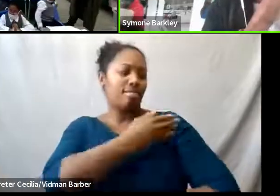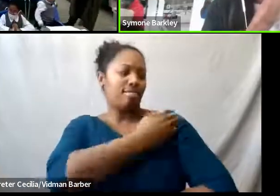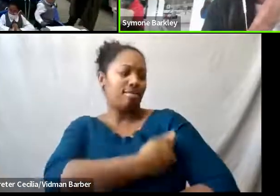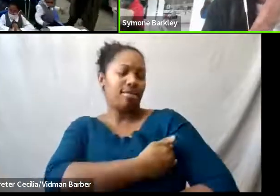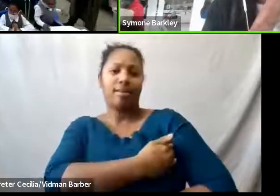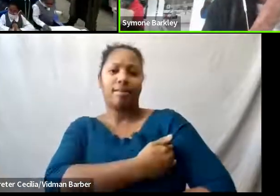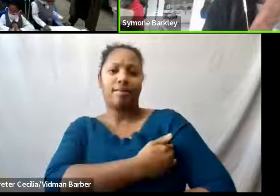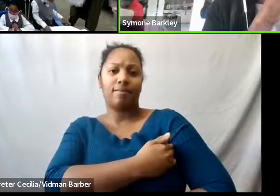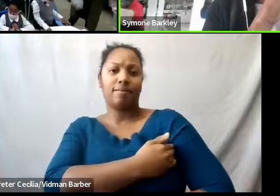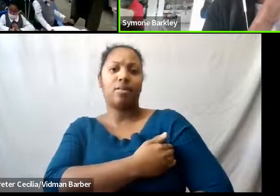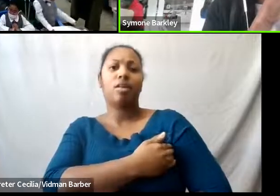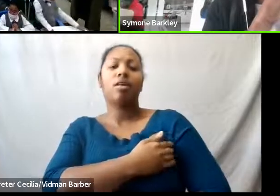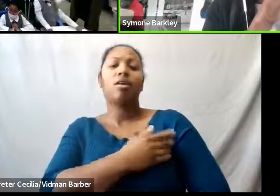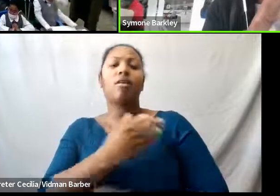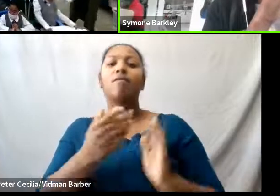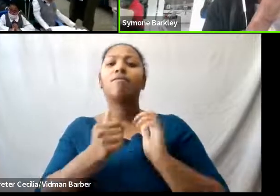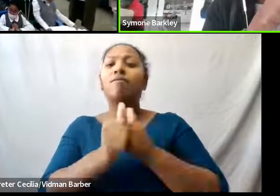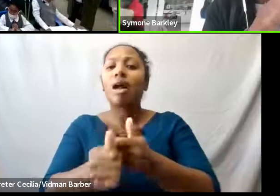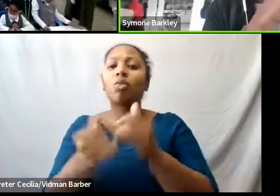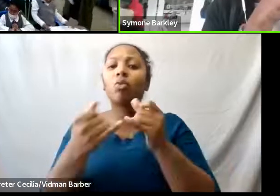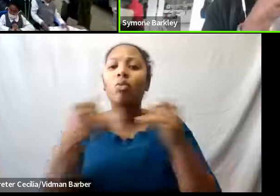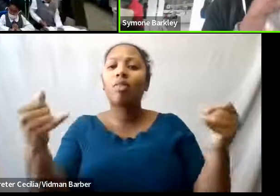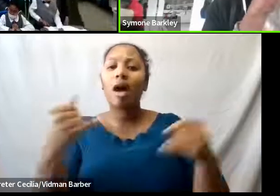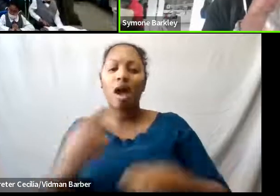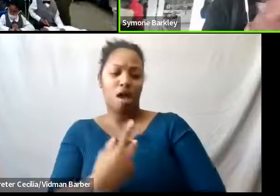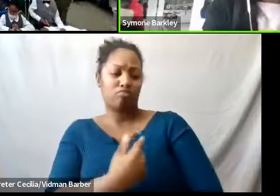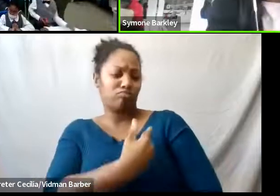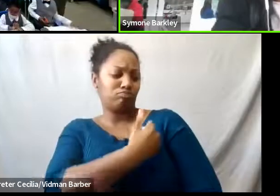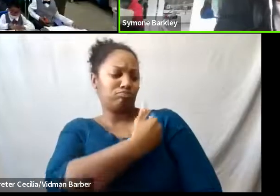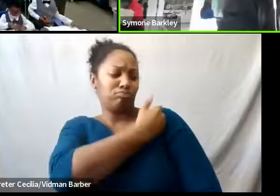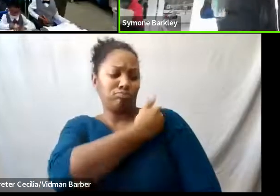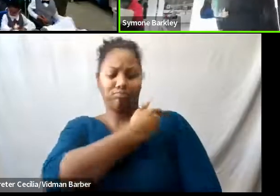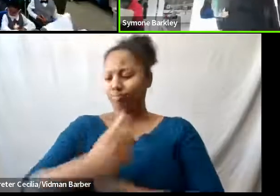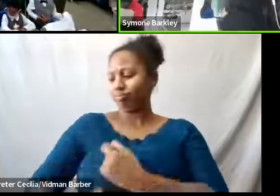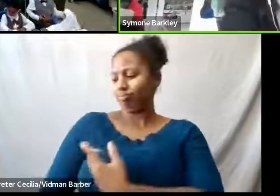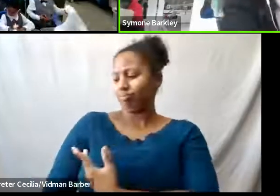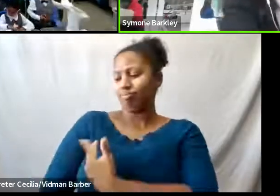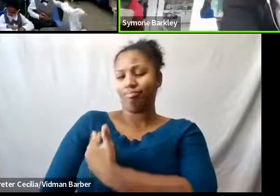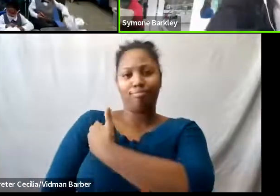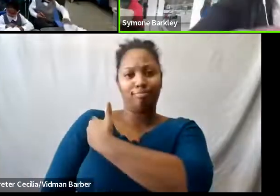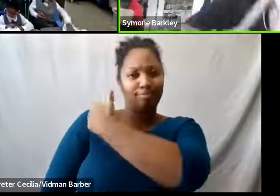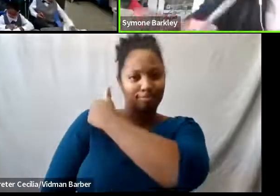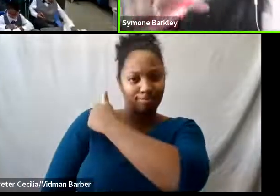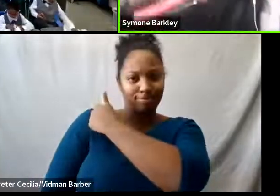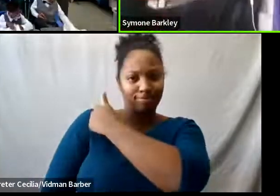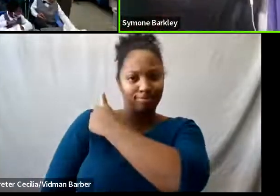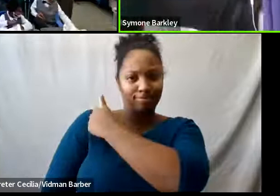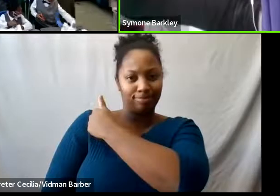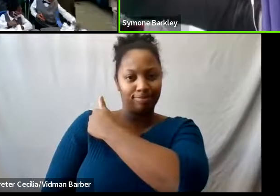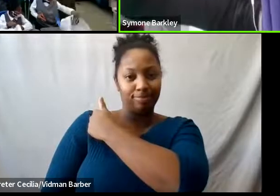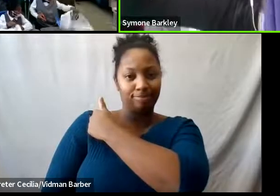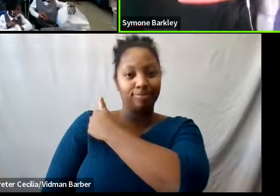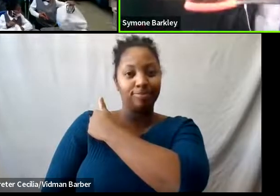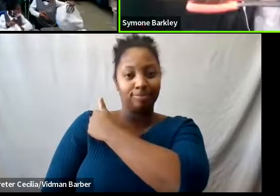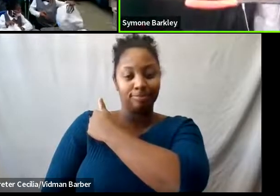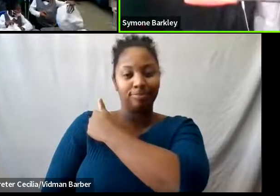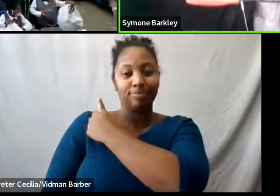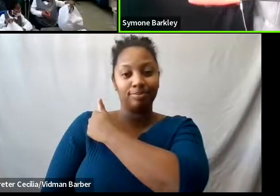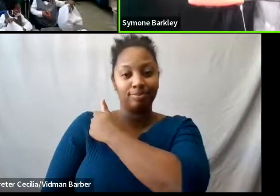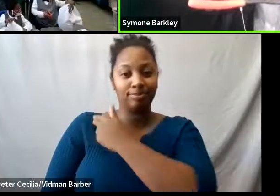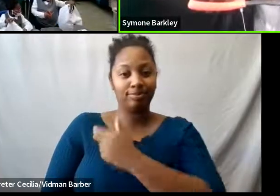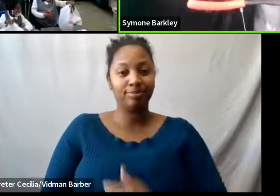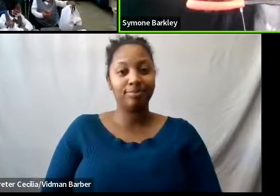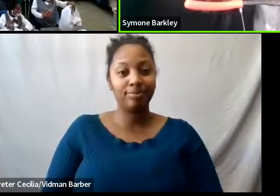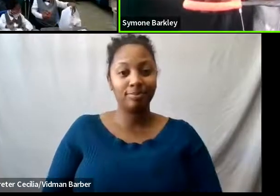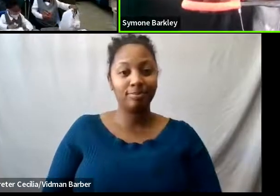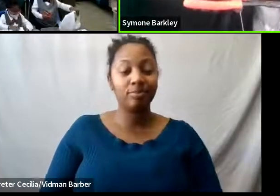here. The line is already there. You just got to follow that line. Cut across this line on both sides, both sleeves, okay? So